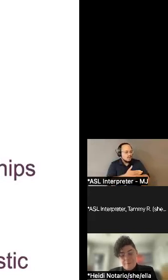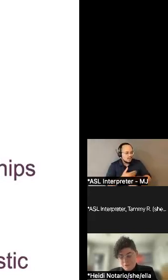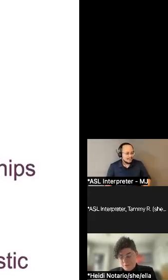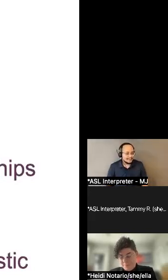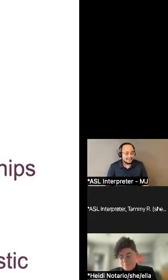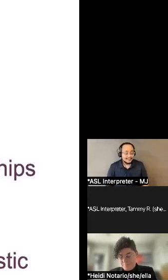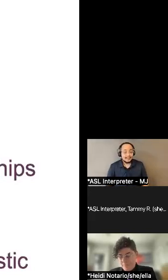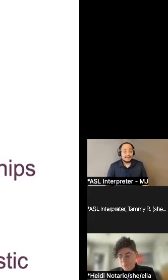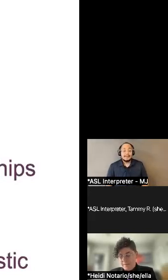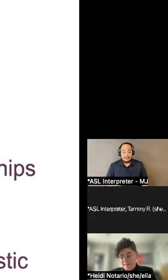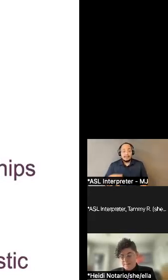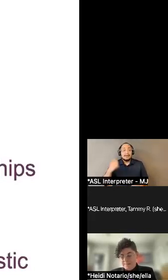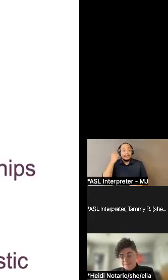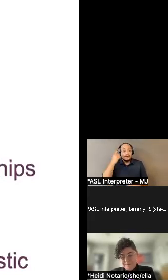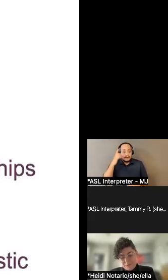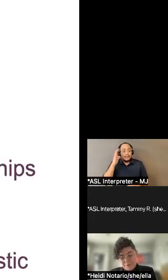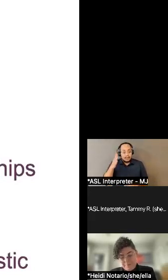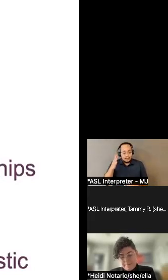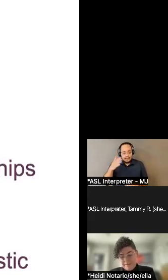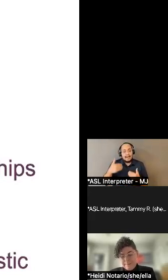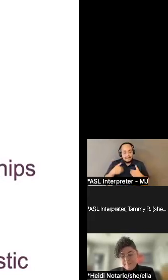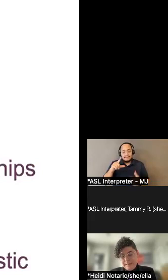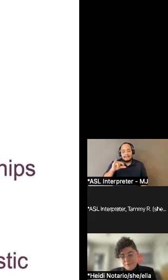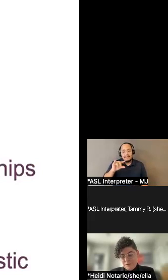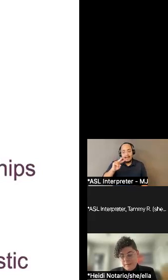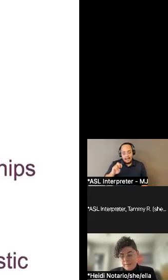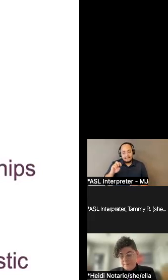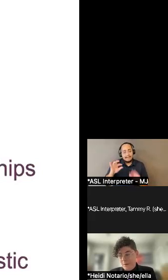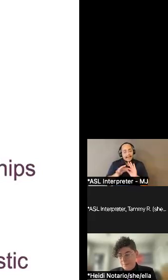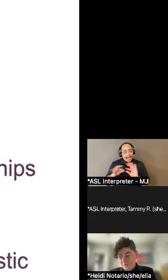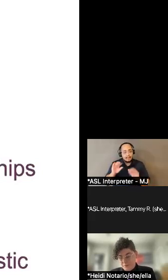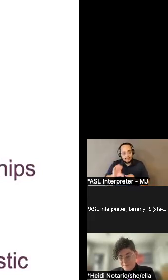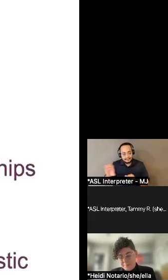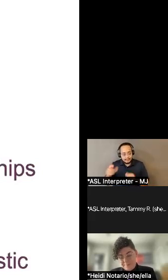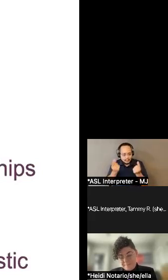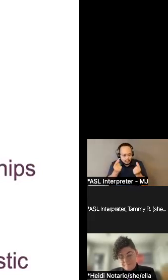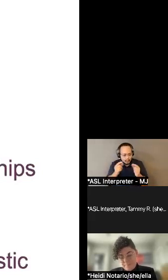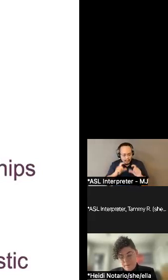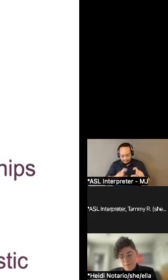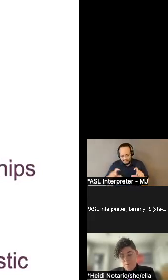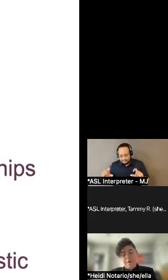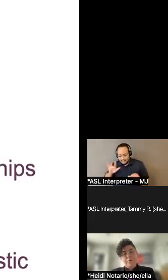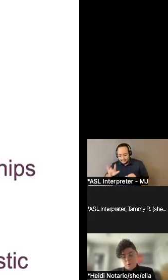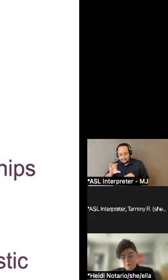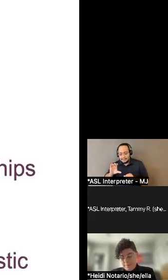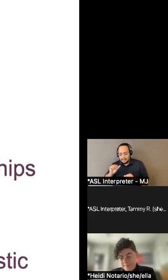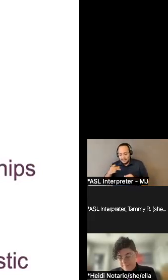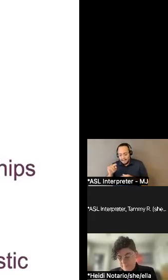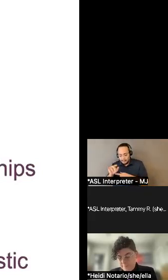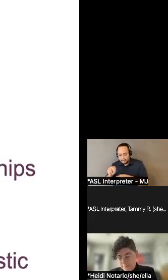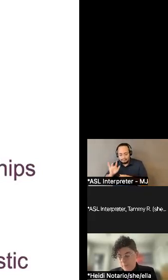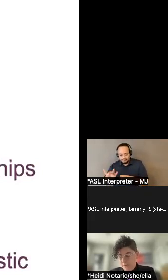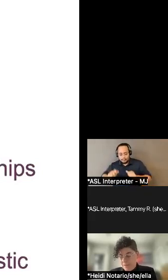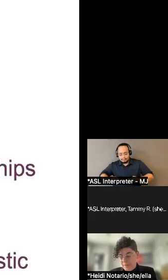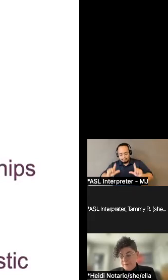live captioning. You can access this feature by clicking caption at the bottom of your screen. We are recording the